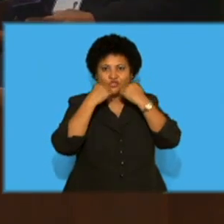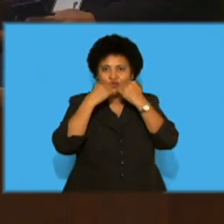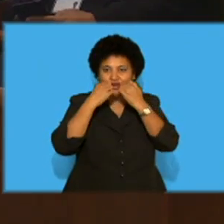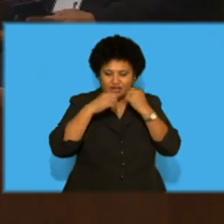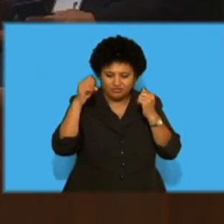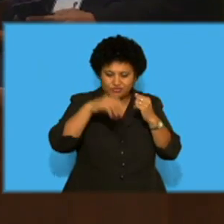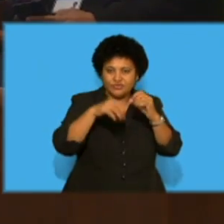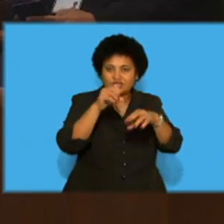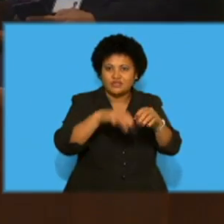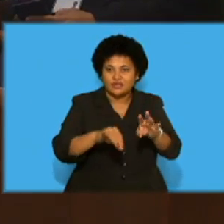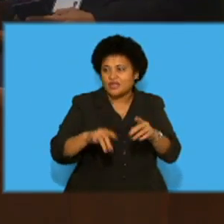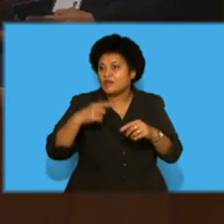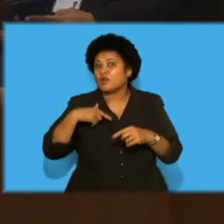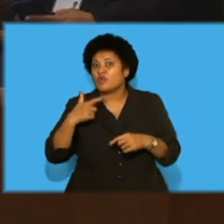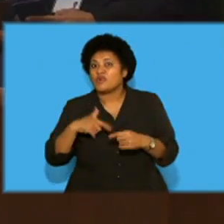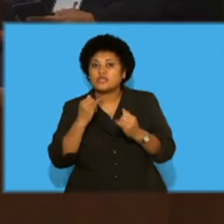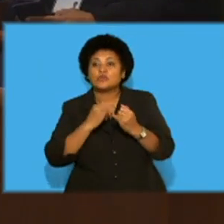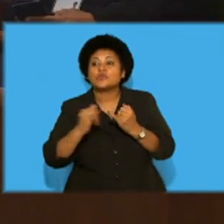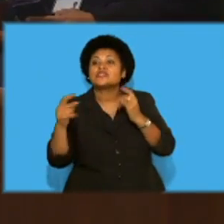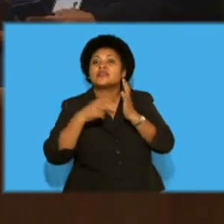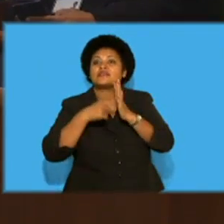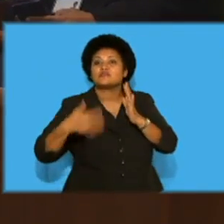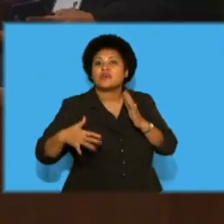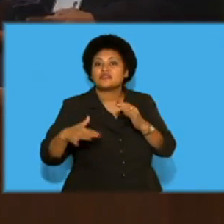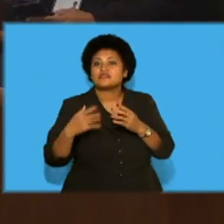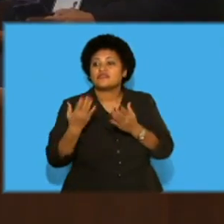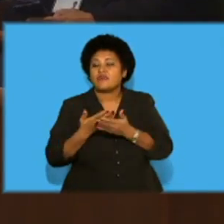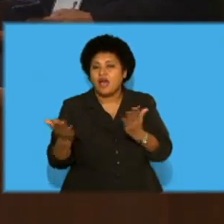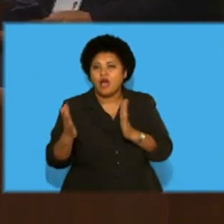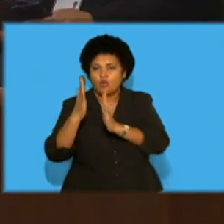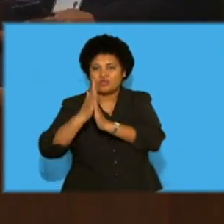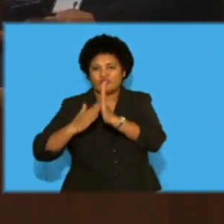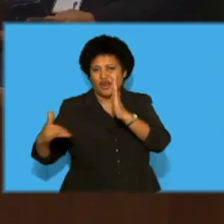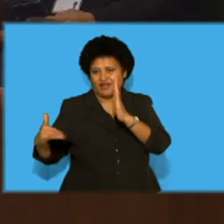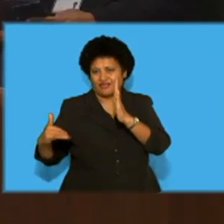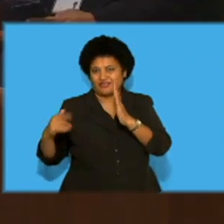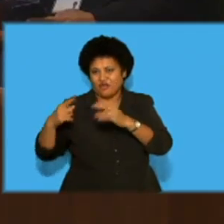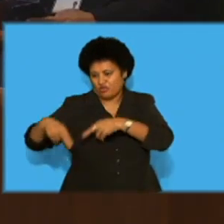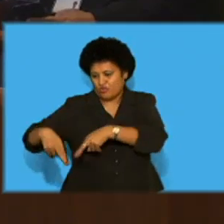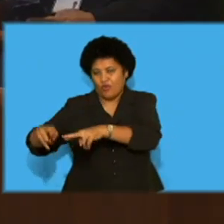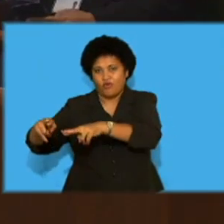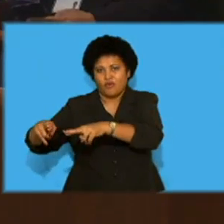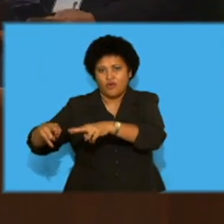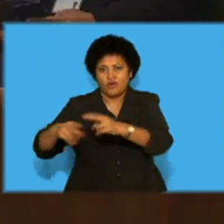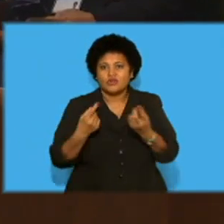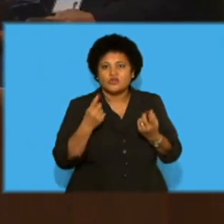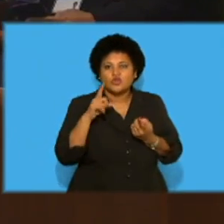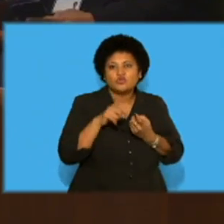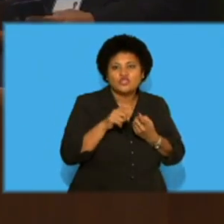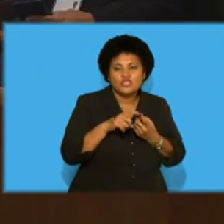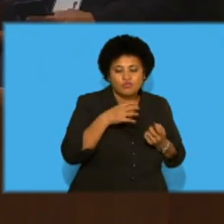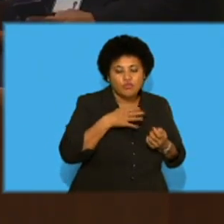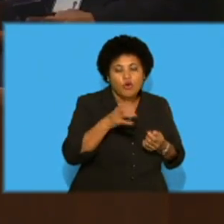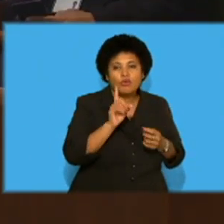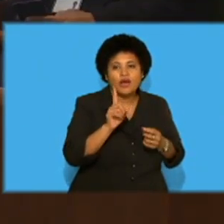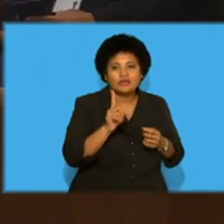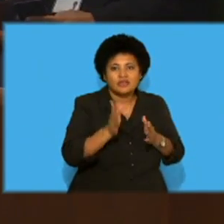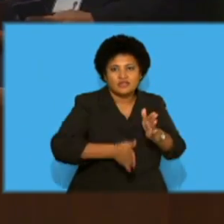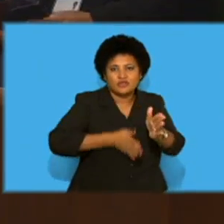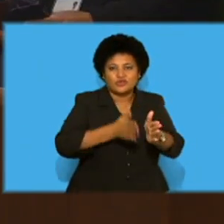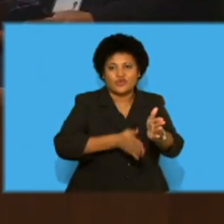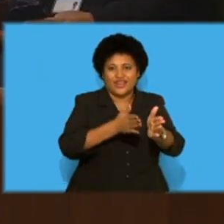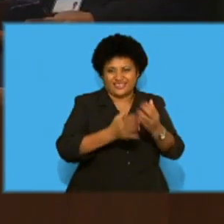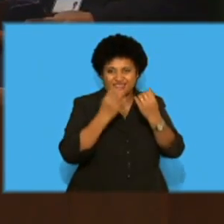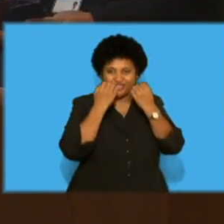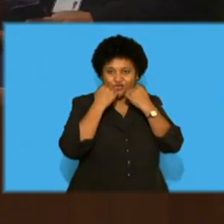that's a fact. If we are able to, Madam Speaker, look at the cost of cane harvesting, we have had an